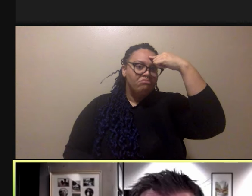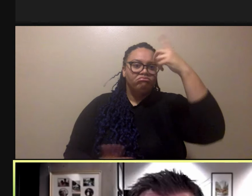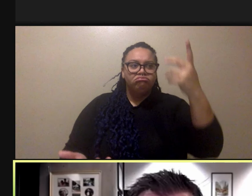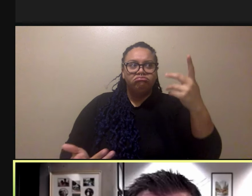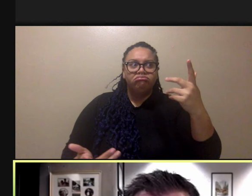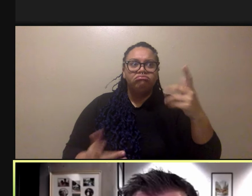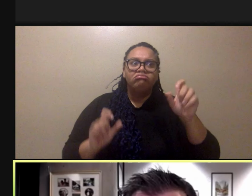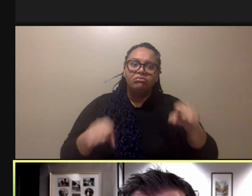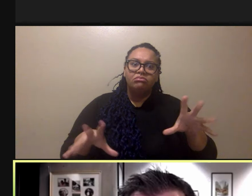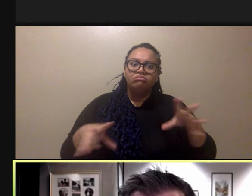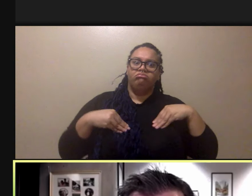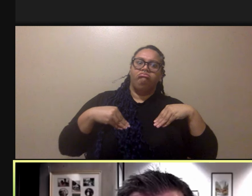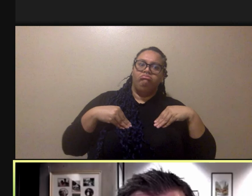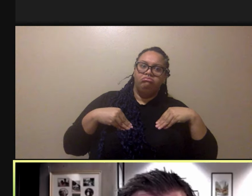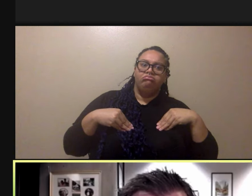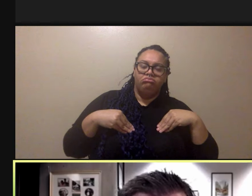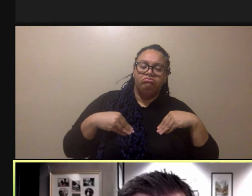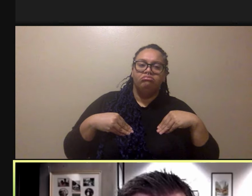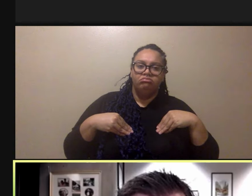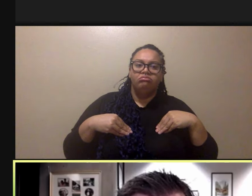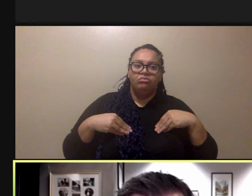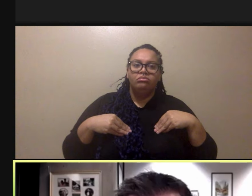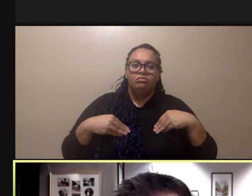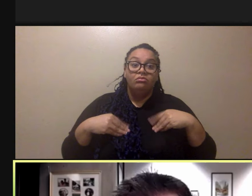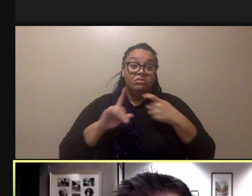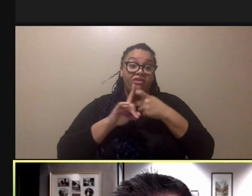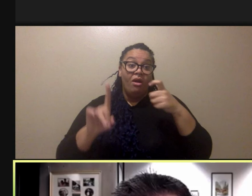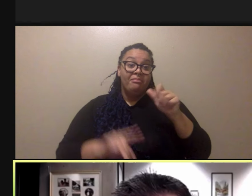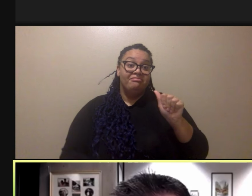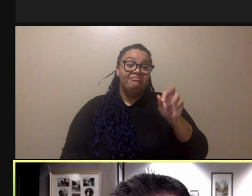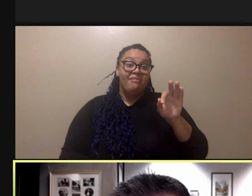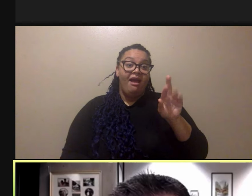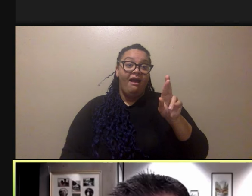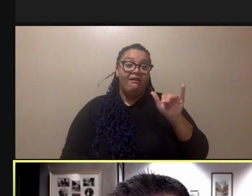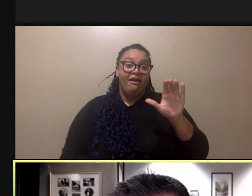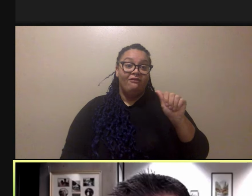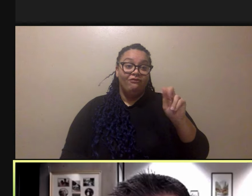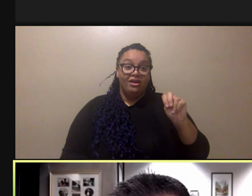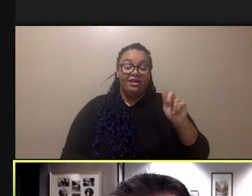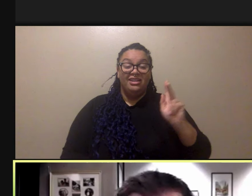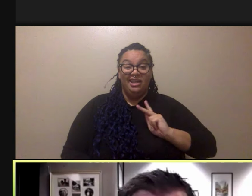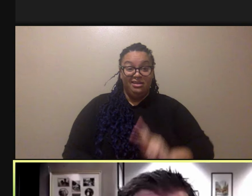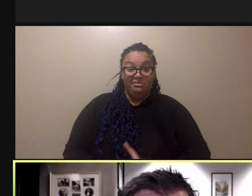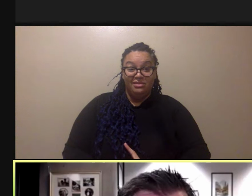acquire from the various African kingdoms. Most of these African kingdoms